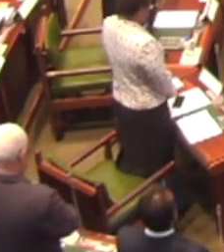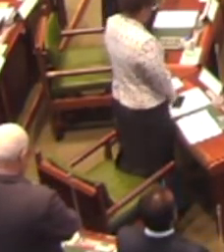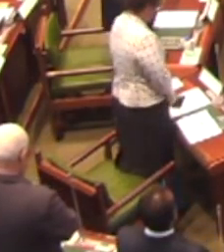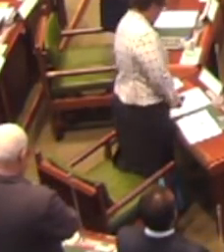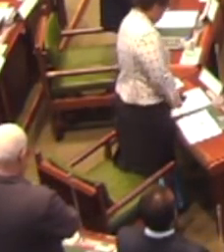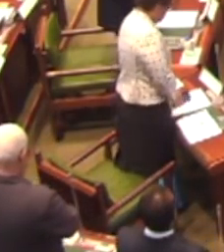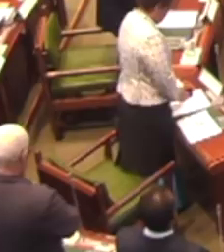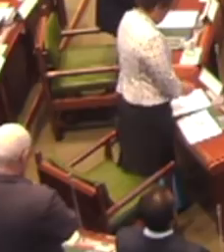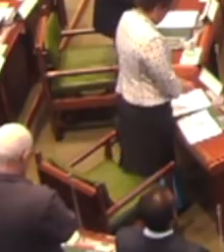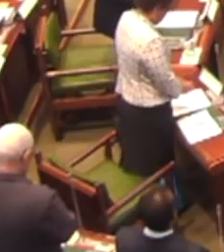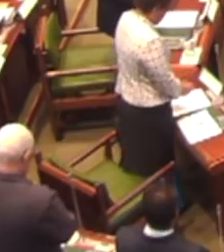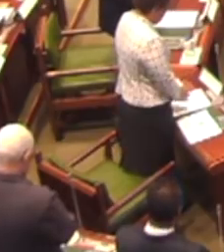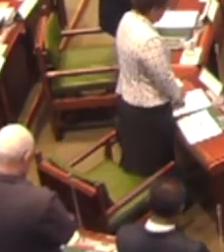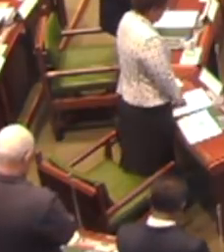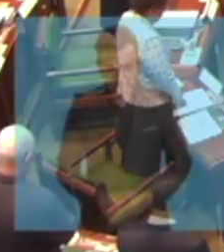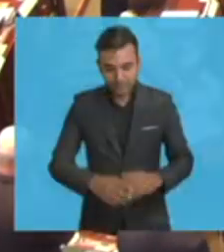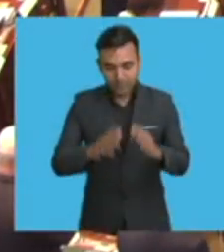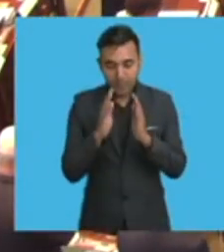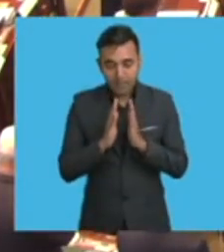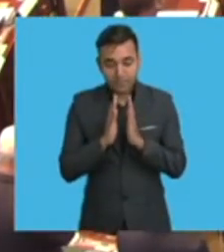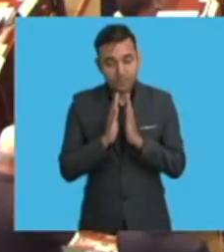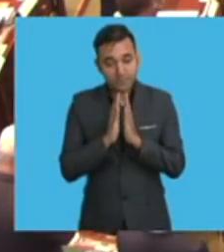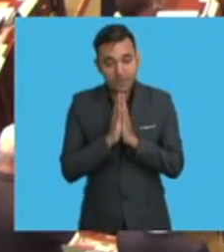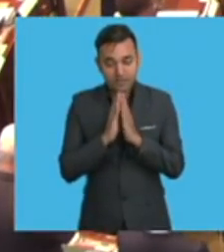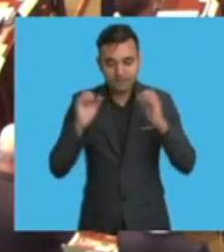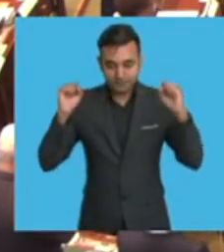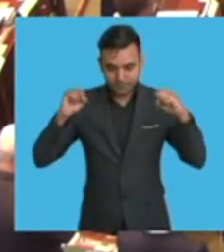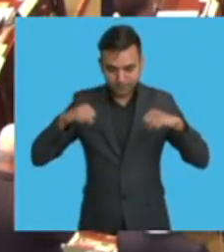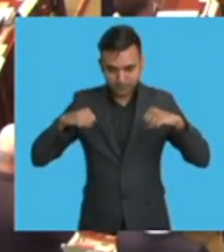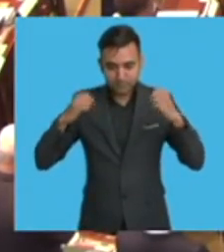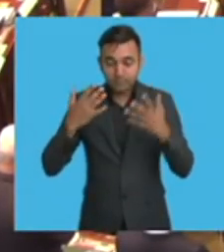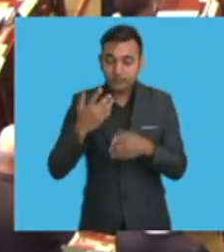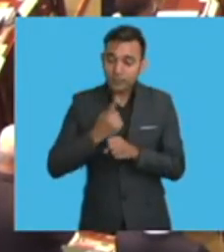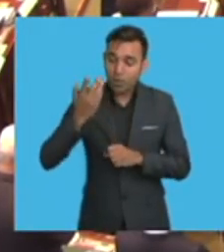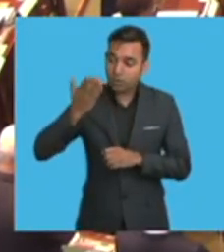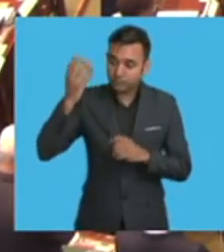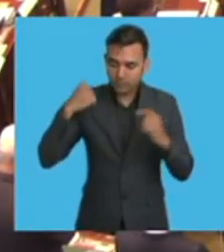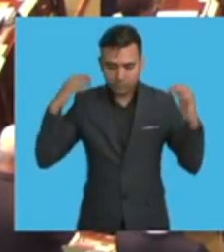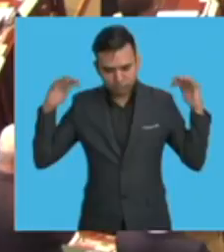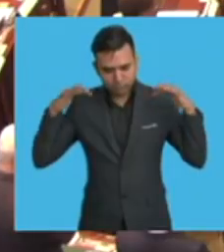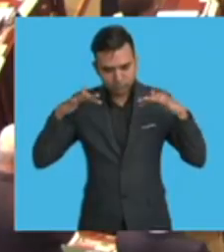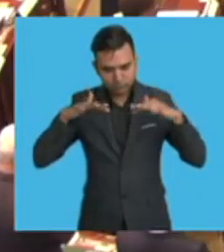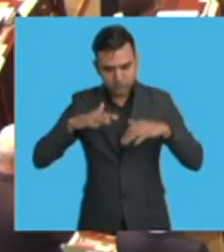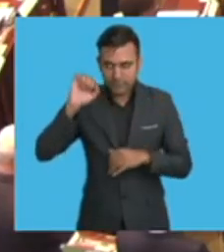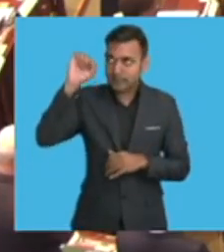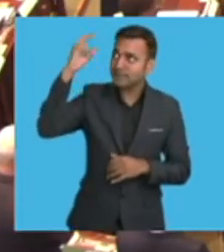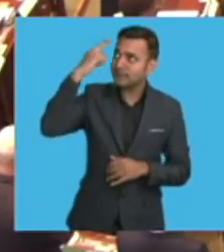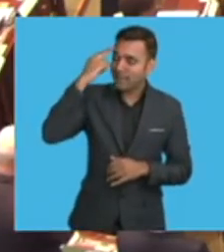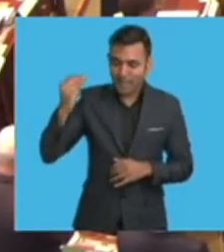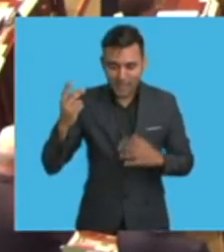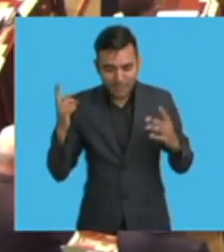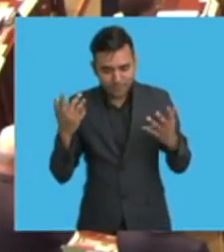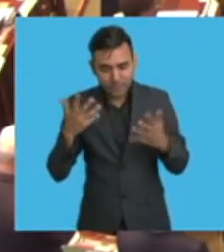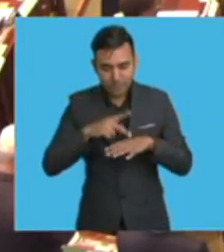Let us bow our heads in prayer. O God, we come together in your name in this parliament to debate our